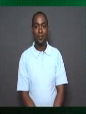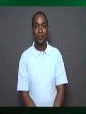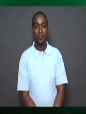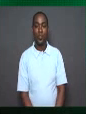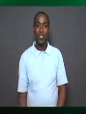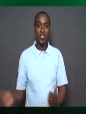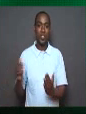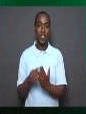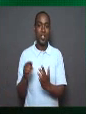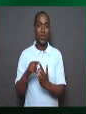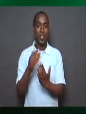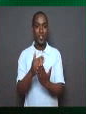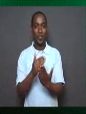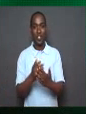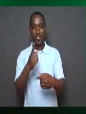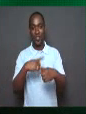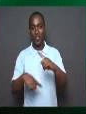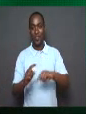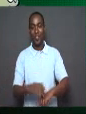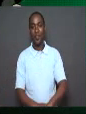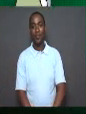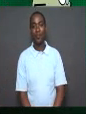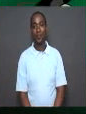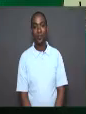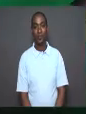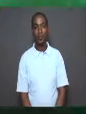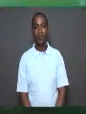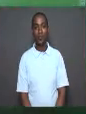Let's get back to our lesson.